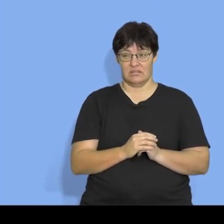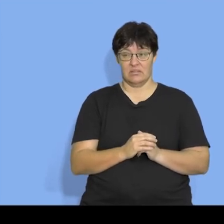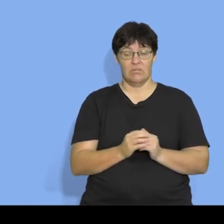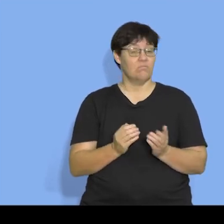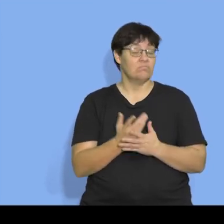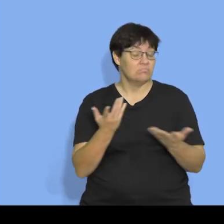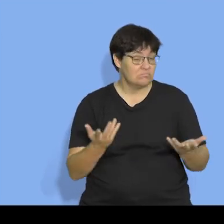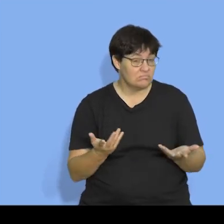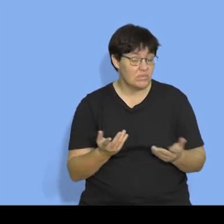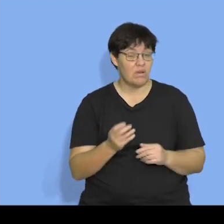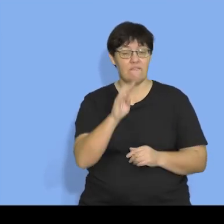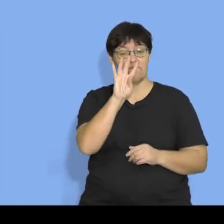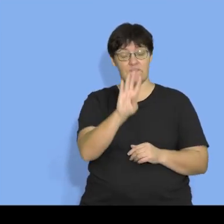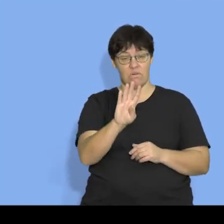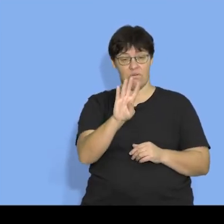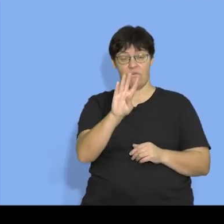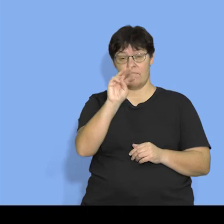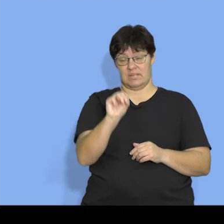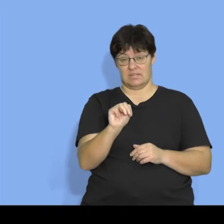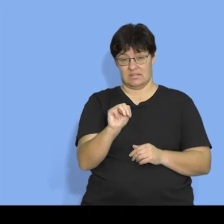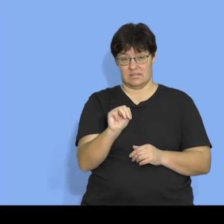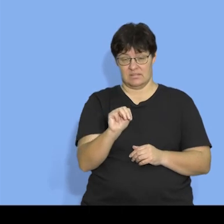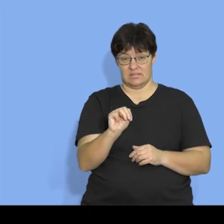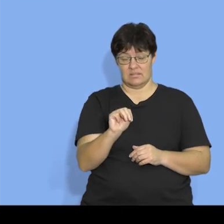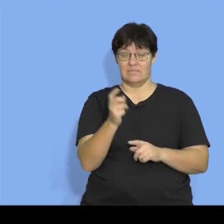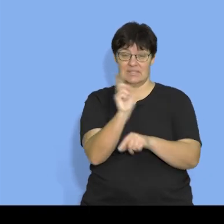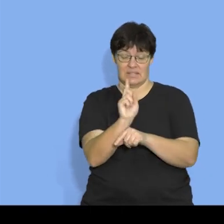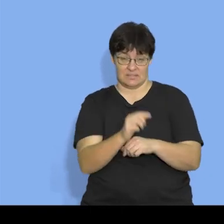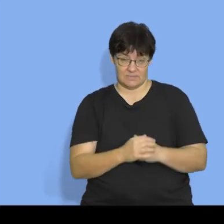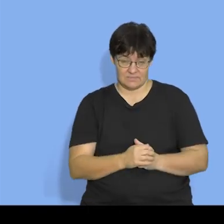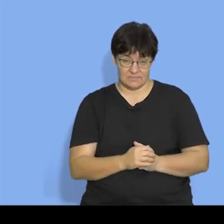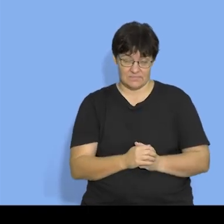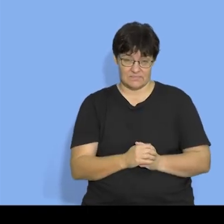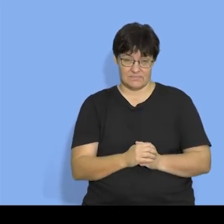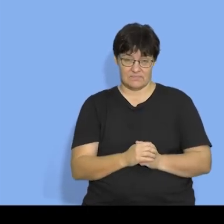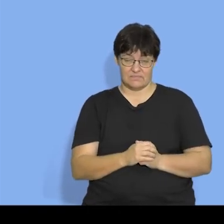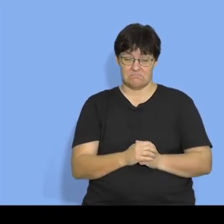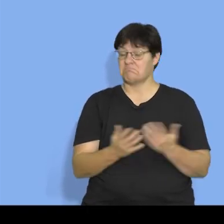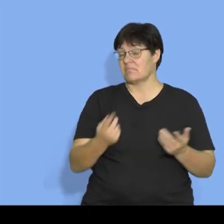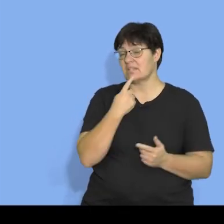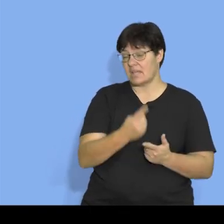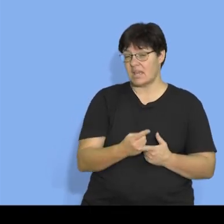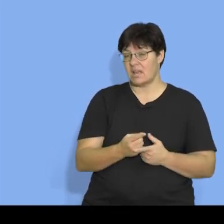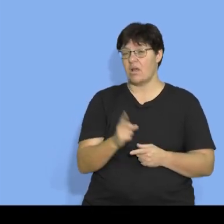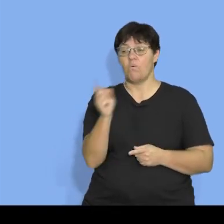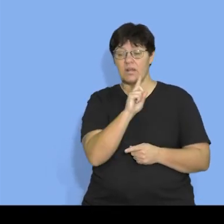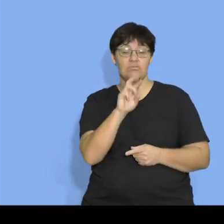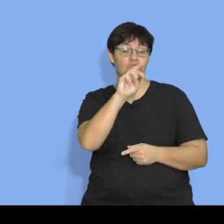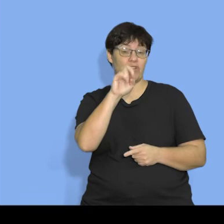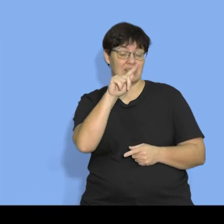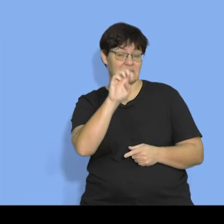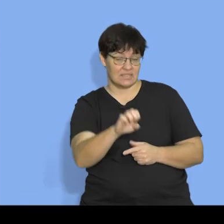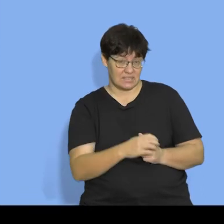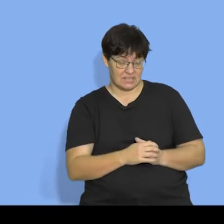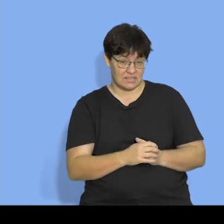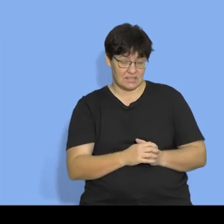by 4 meters per second. So if I said what is the rate